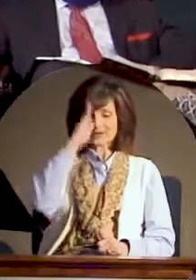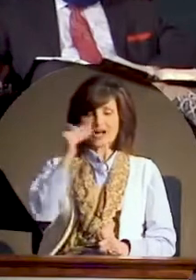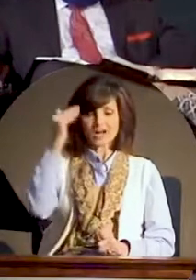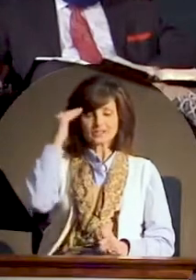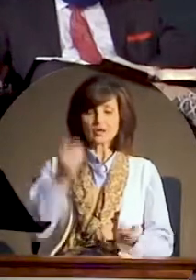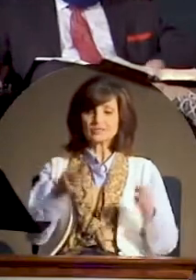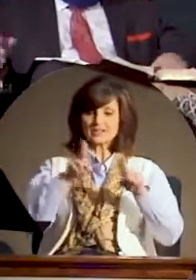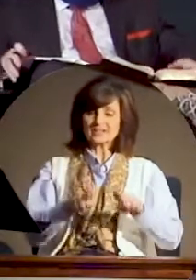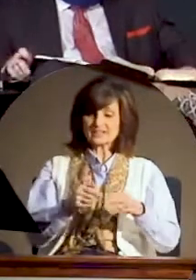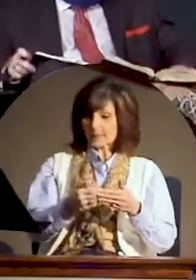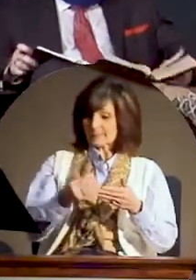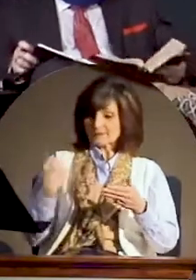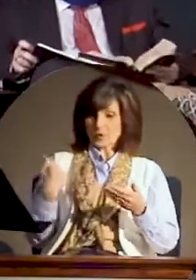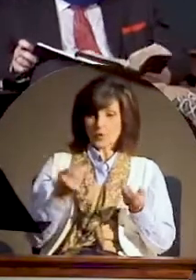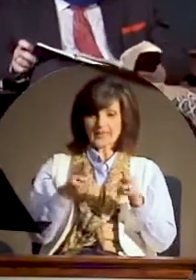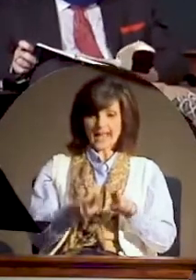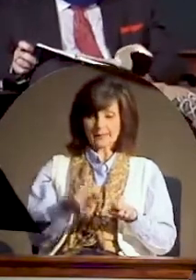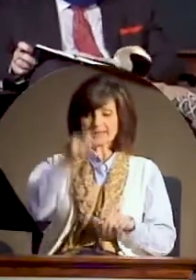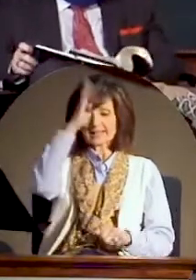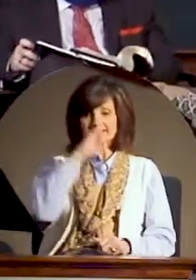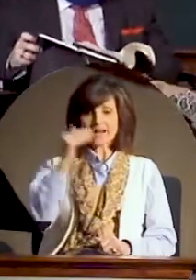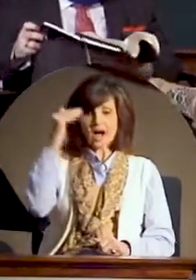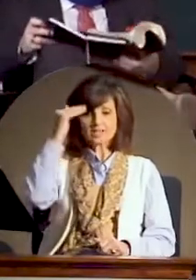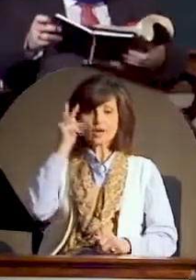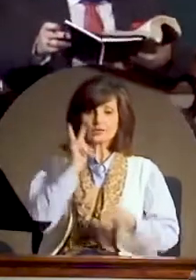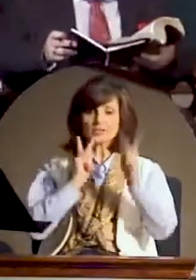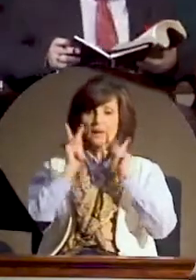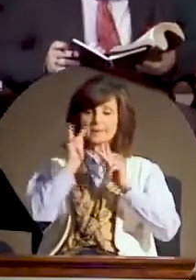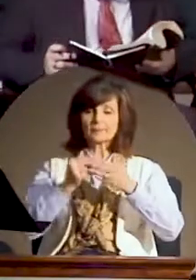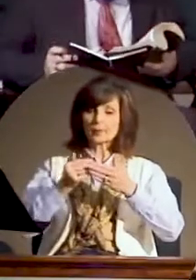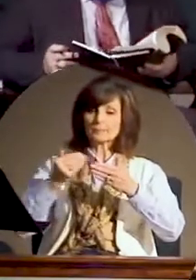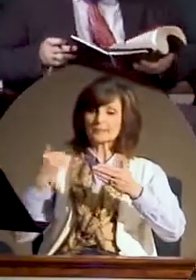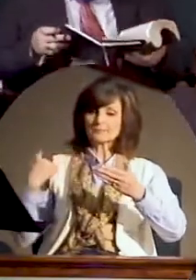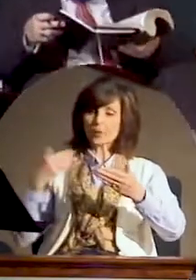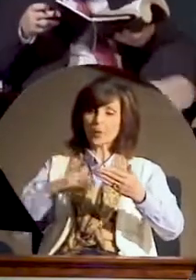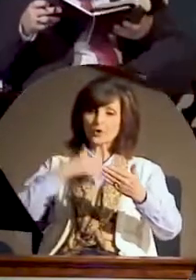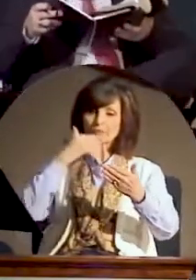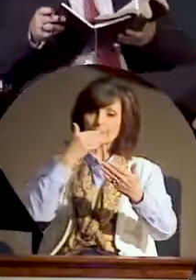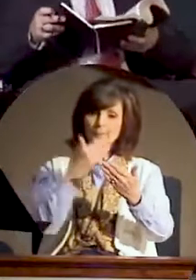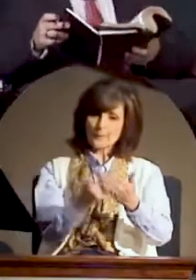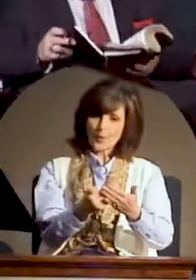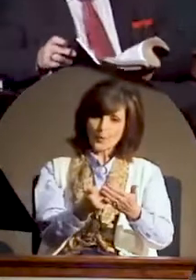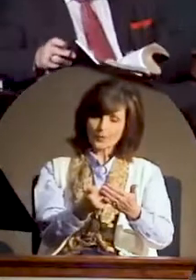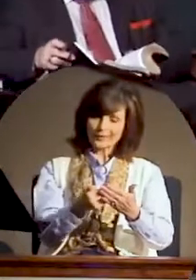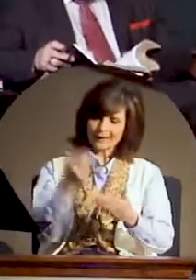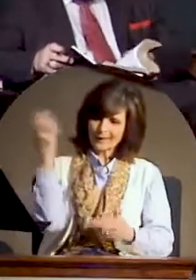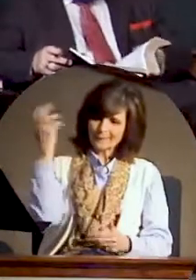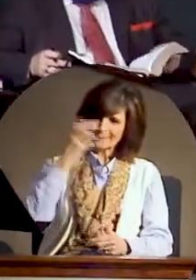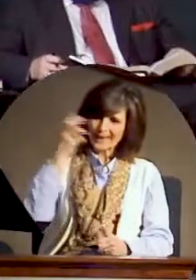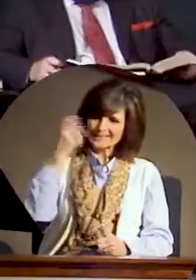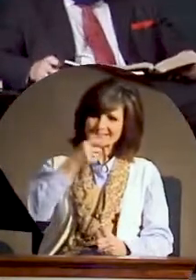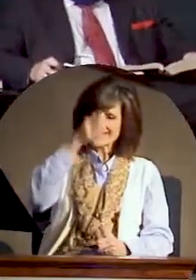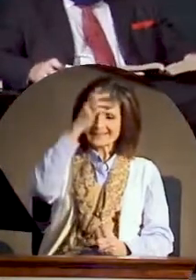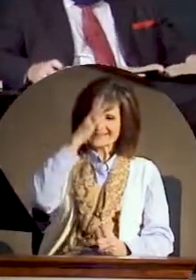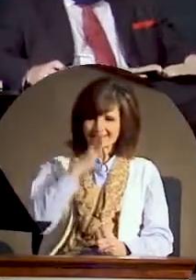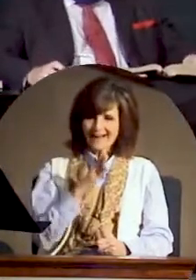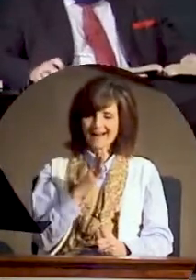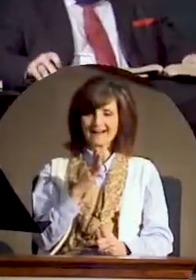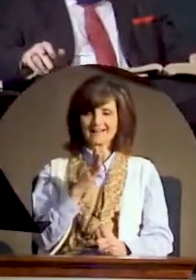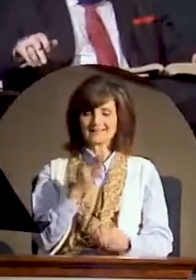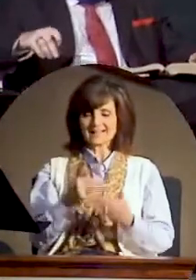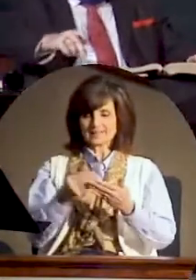events before they happen, and God knows people before they're born. Amazing. God